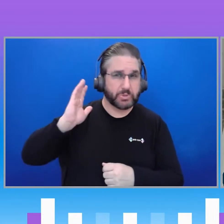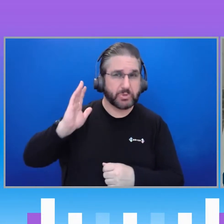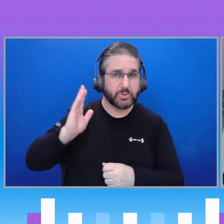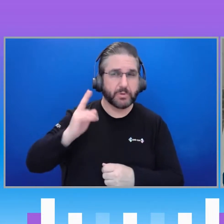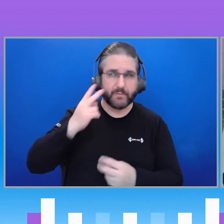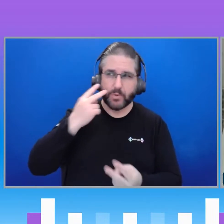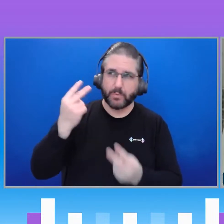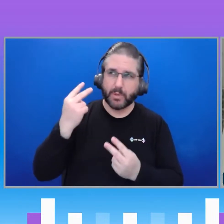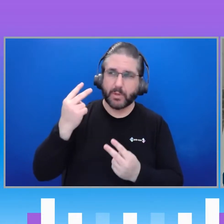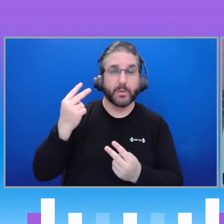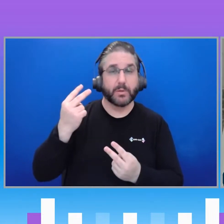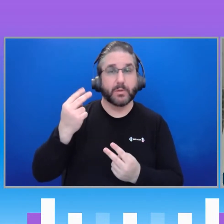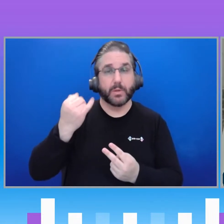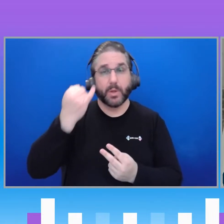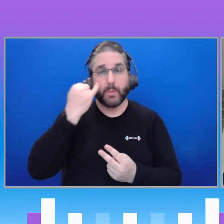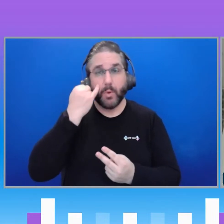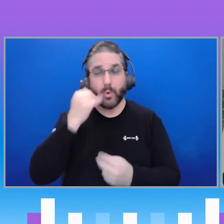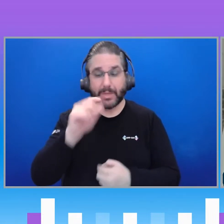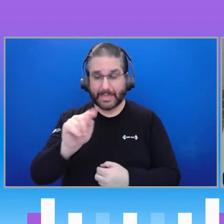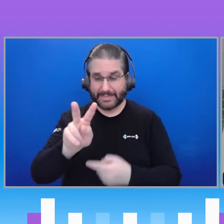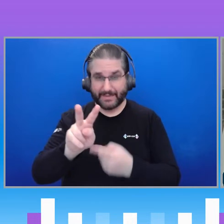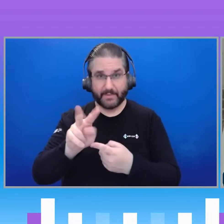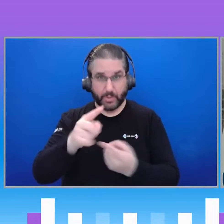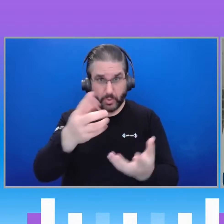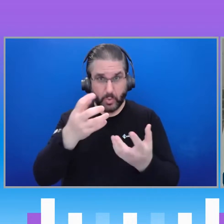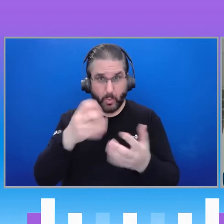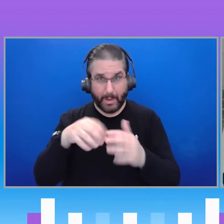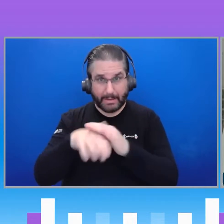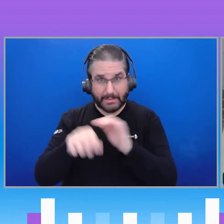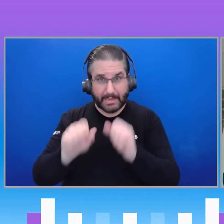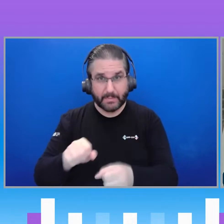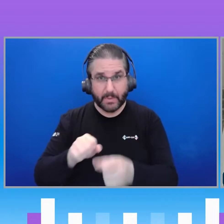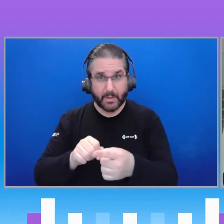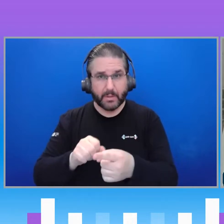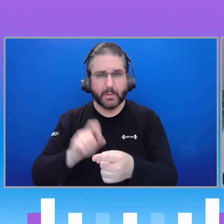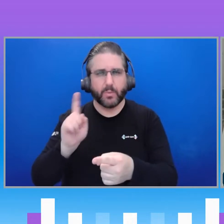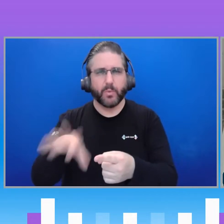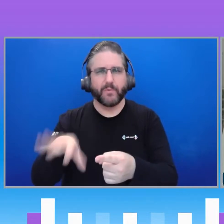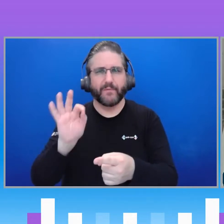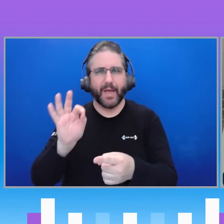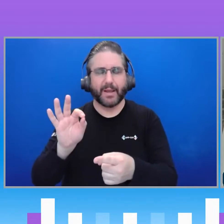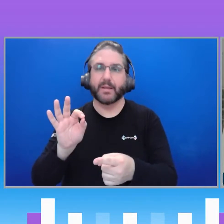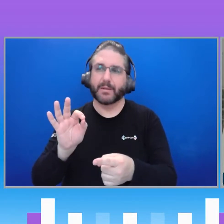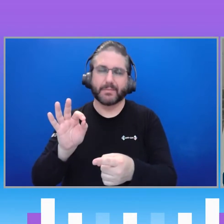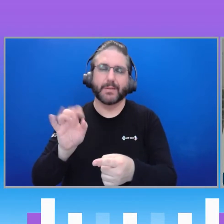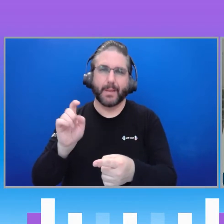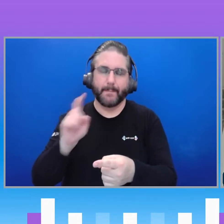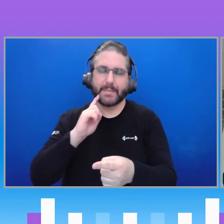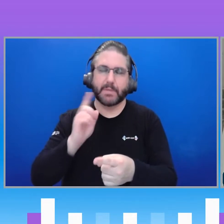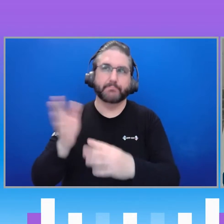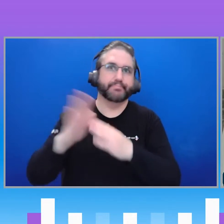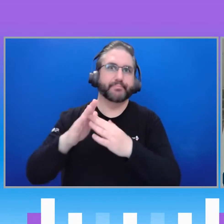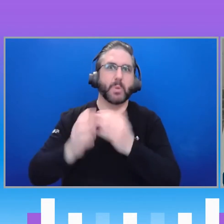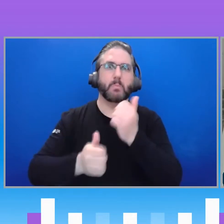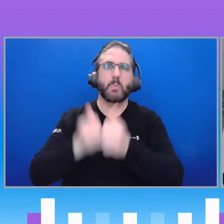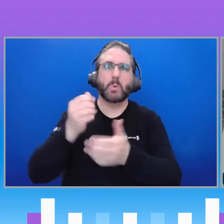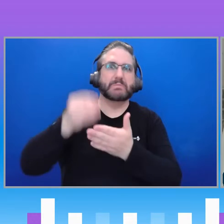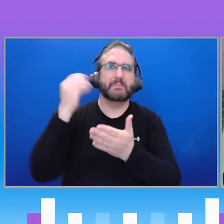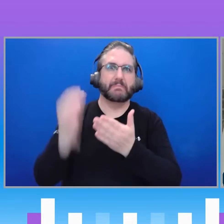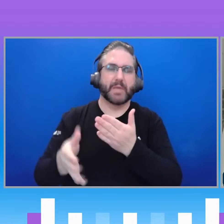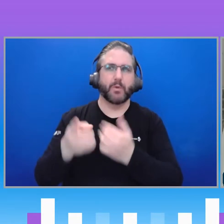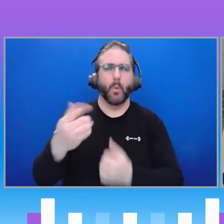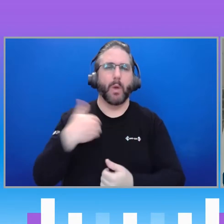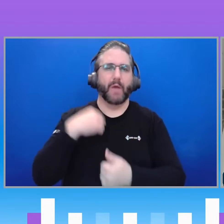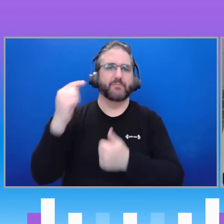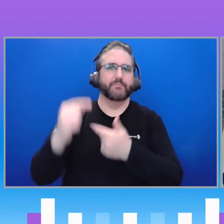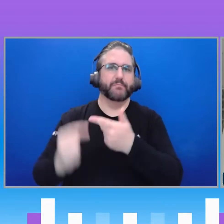have an accessible TV, you would need to go for the most expensive ones. Maybe now that the market has changed, and